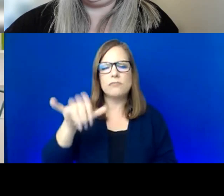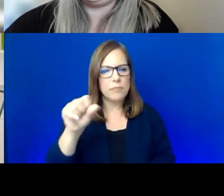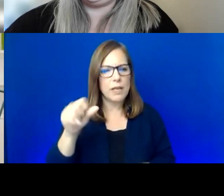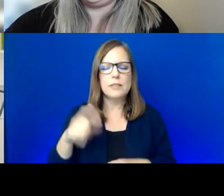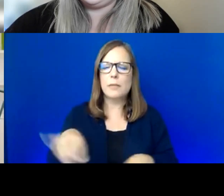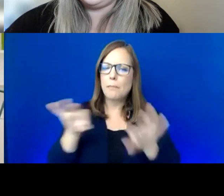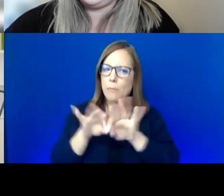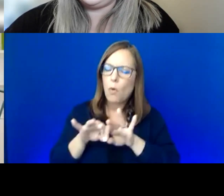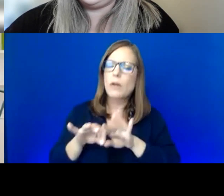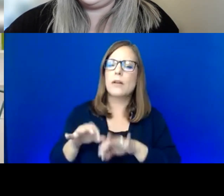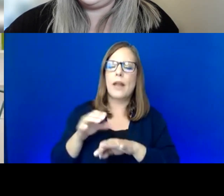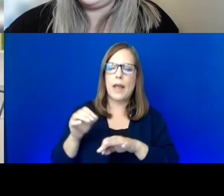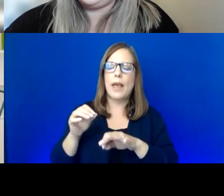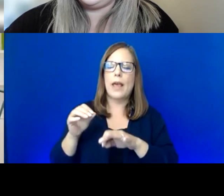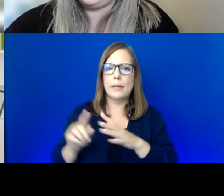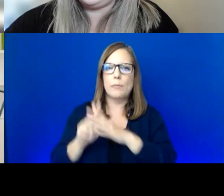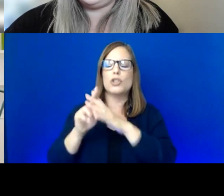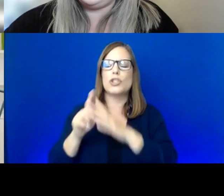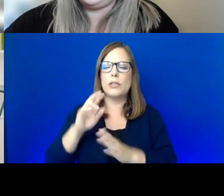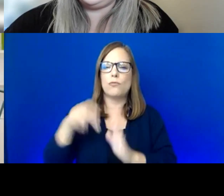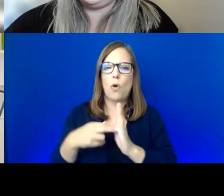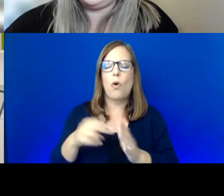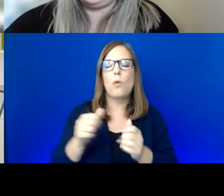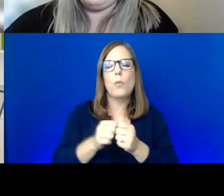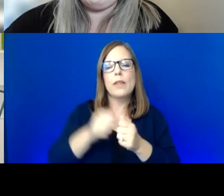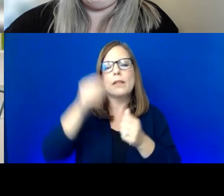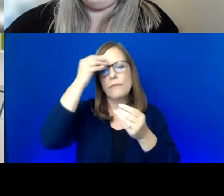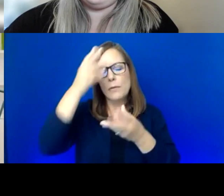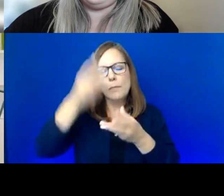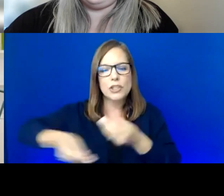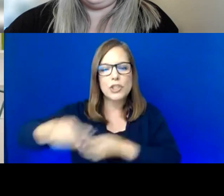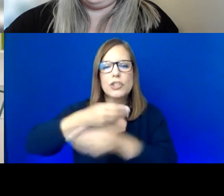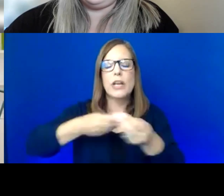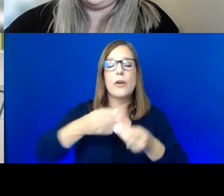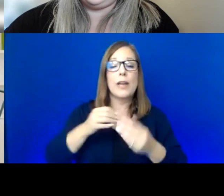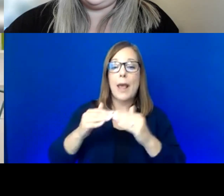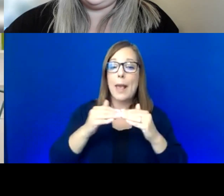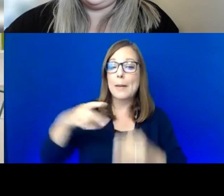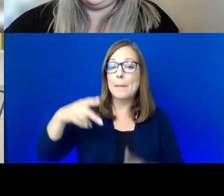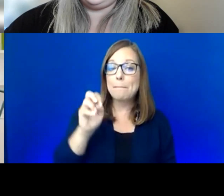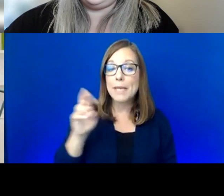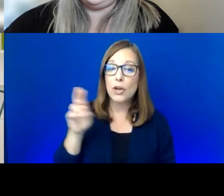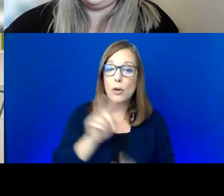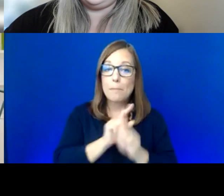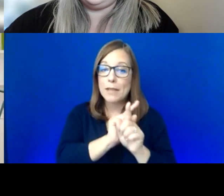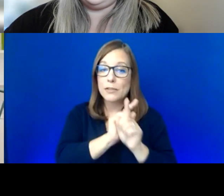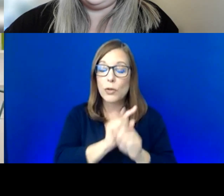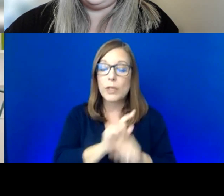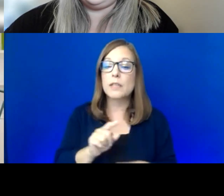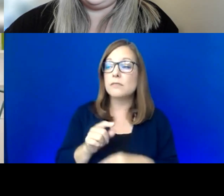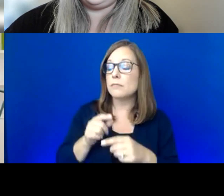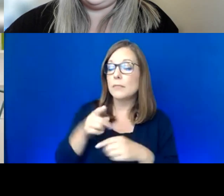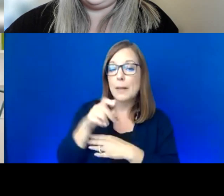in information sharing and peer networking, again, you know, peer-to-peer mentoring and peer-to-peer support